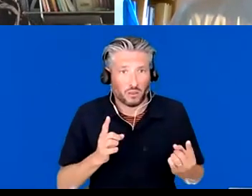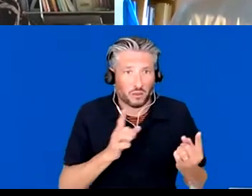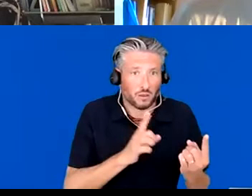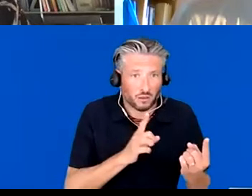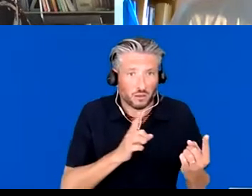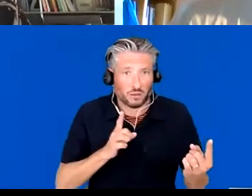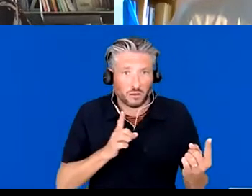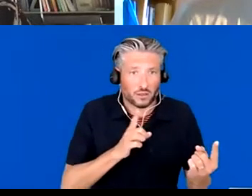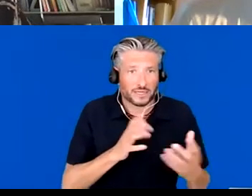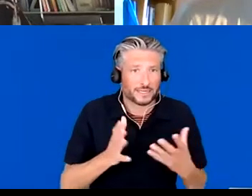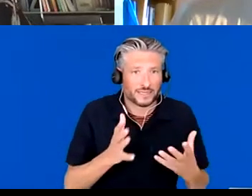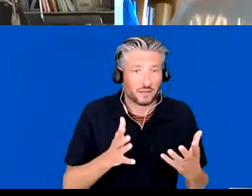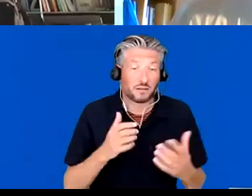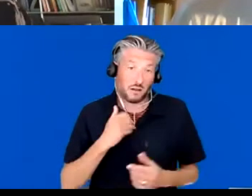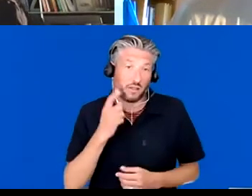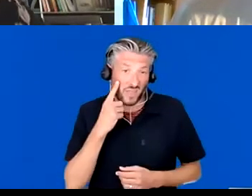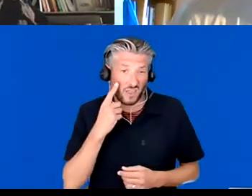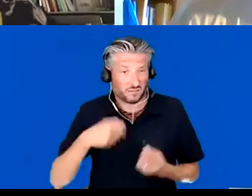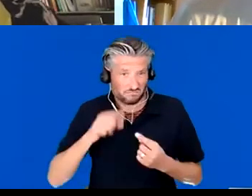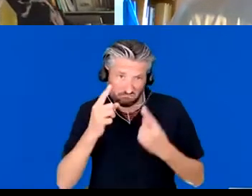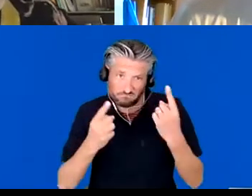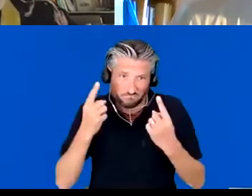Susan was saying, especially early career researchers.